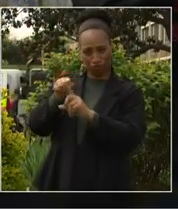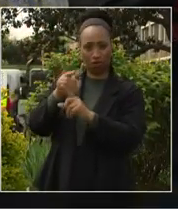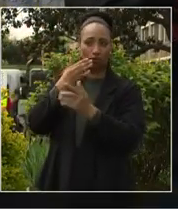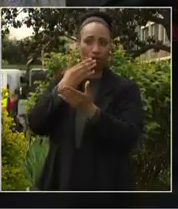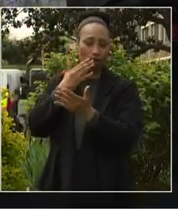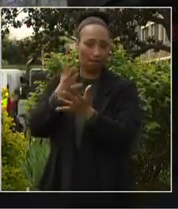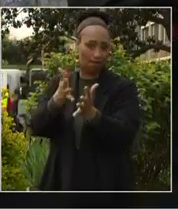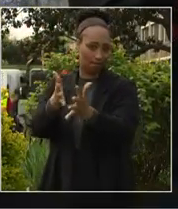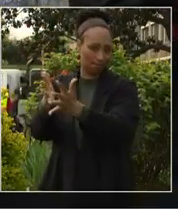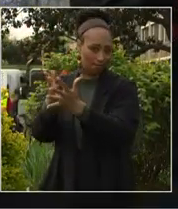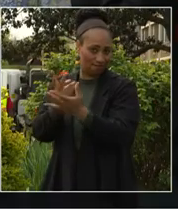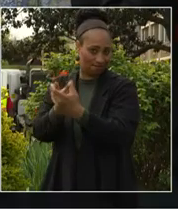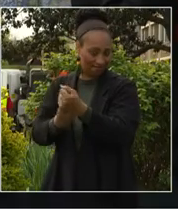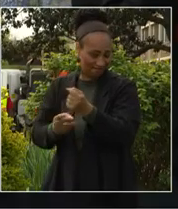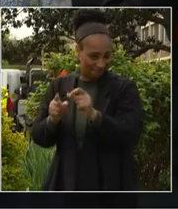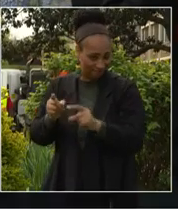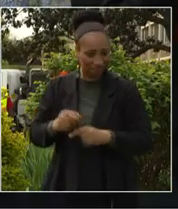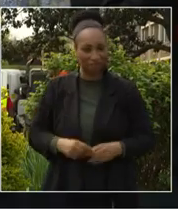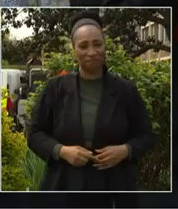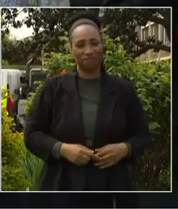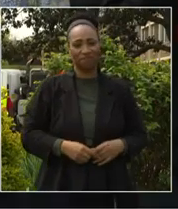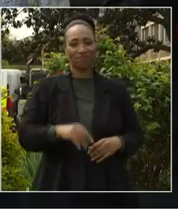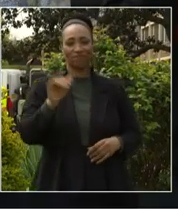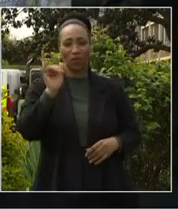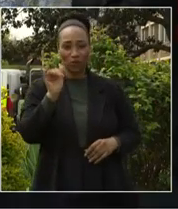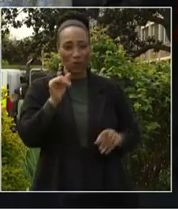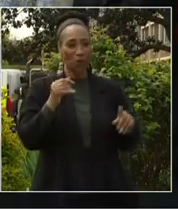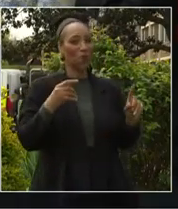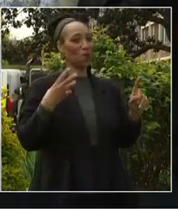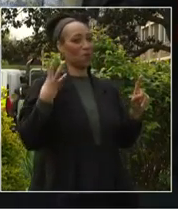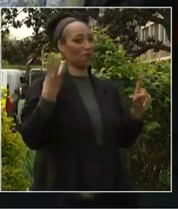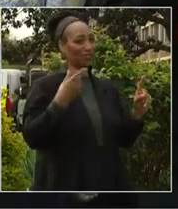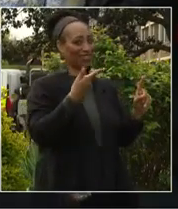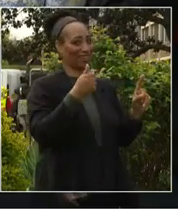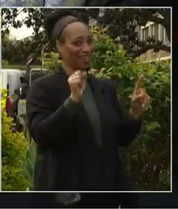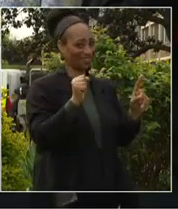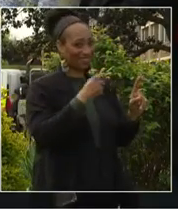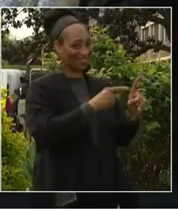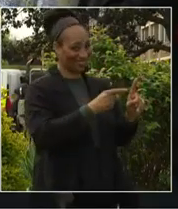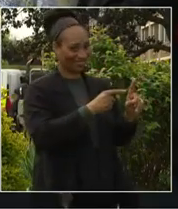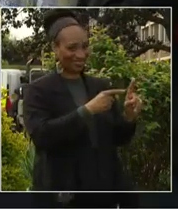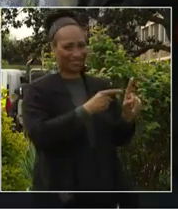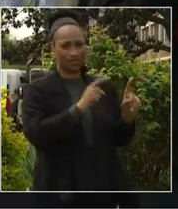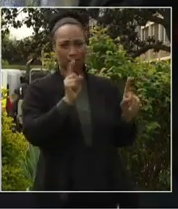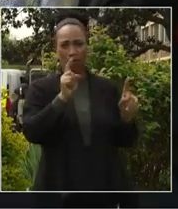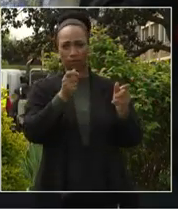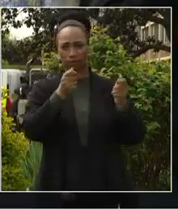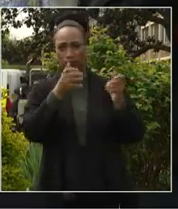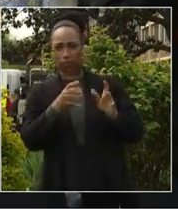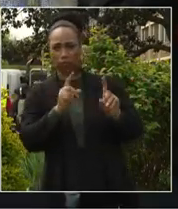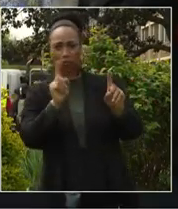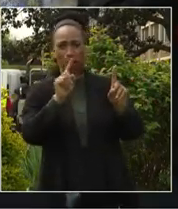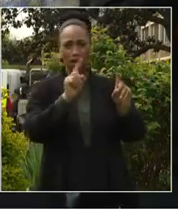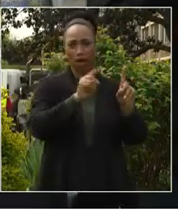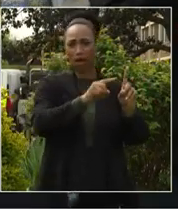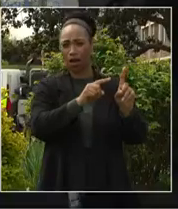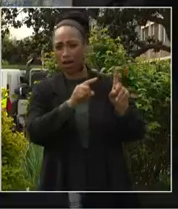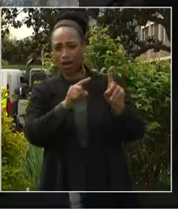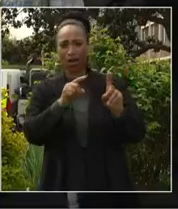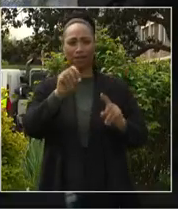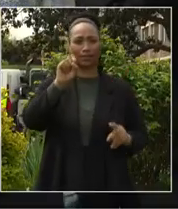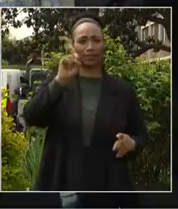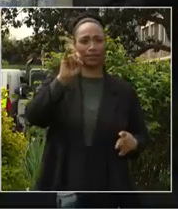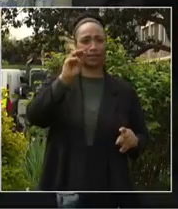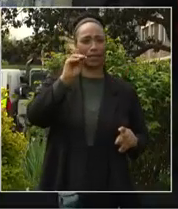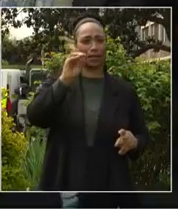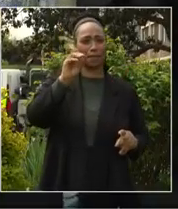And also Washington Gas. And Mark Simone, is Mark Simone? Thank you, Mark, for being here. Good to see you. And of course, we